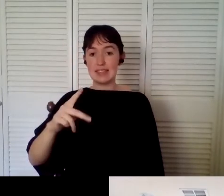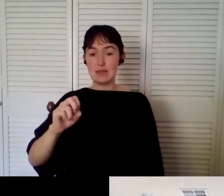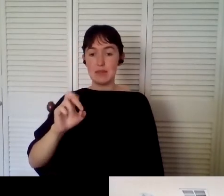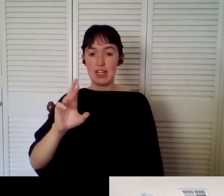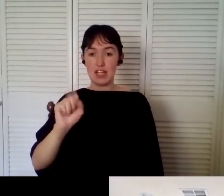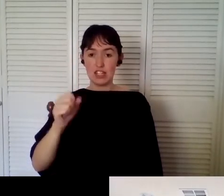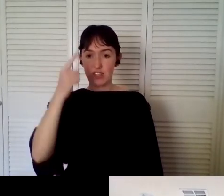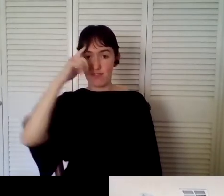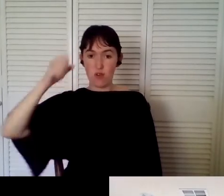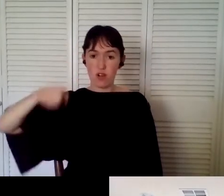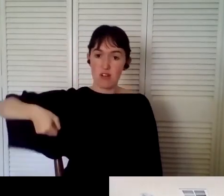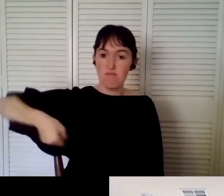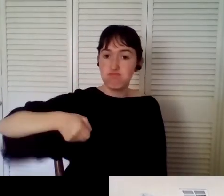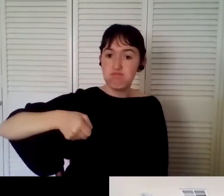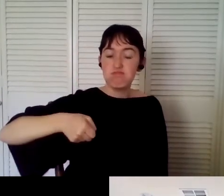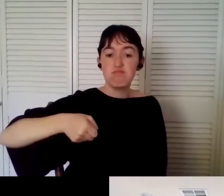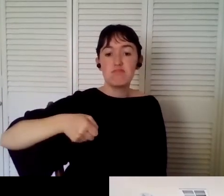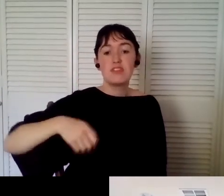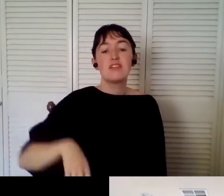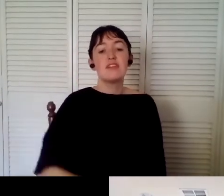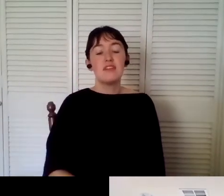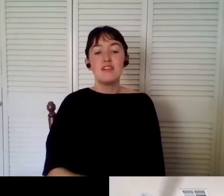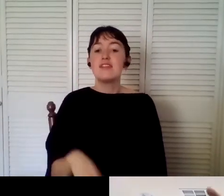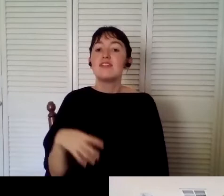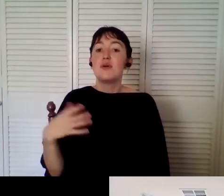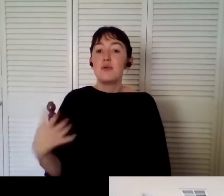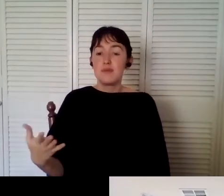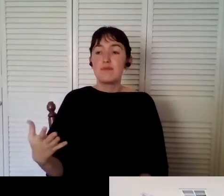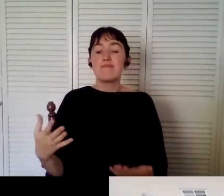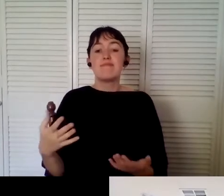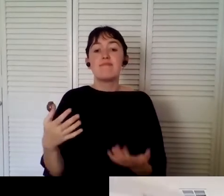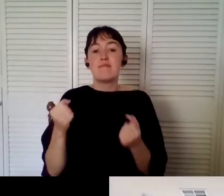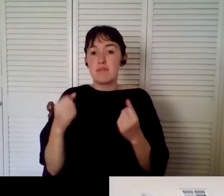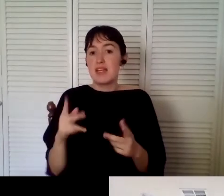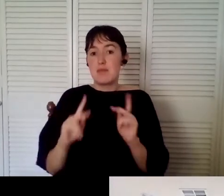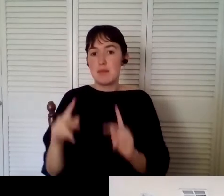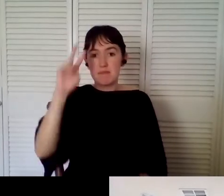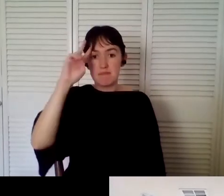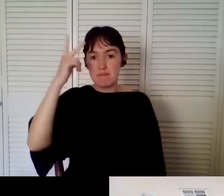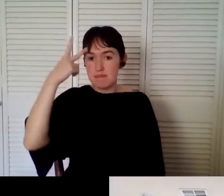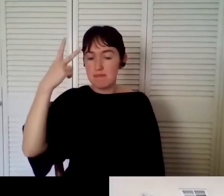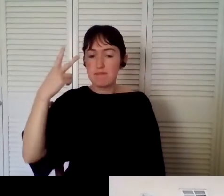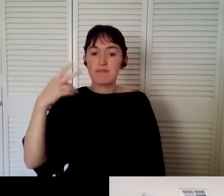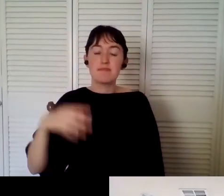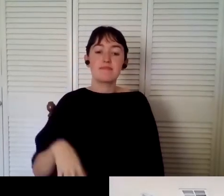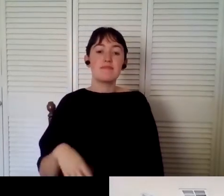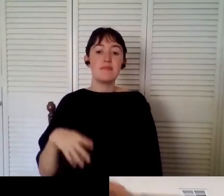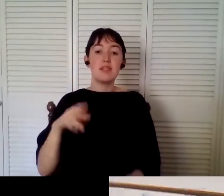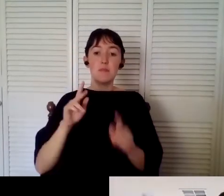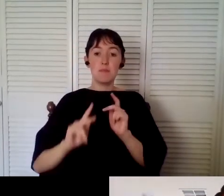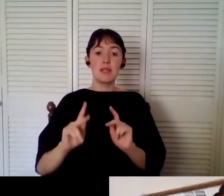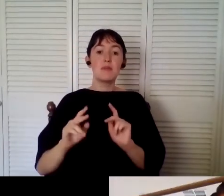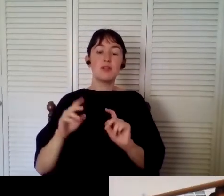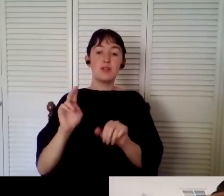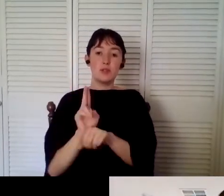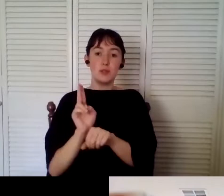ancient humans hunted by taking a spear and holding it in the middle like a javelin